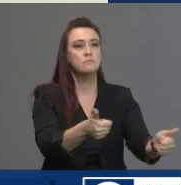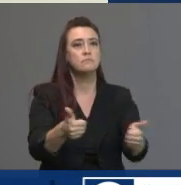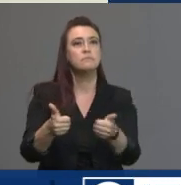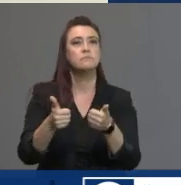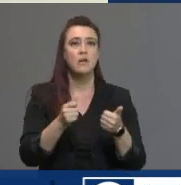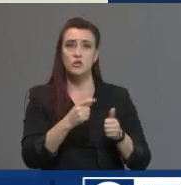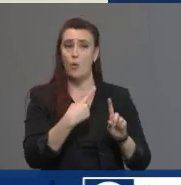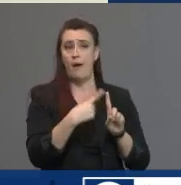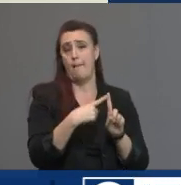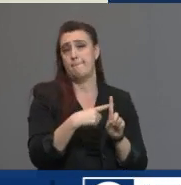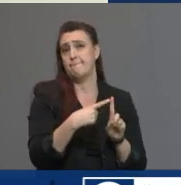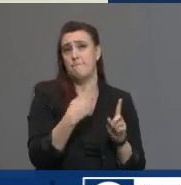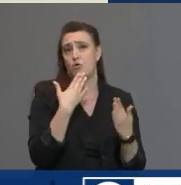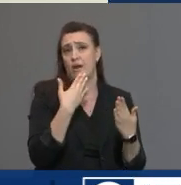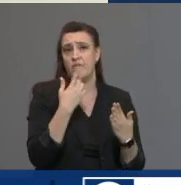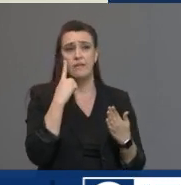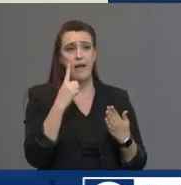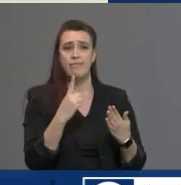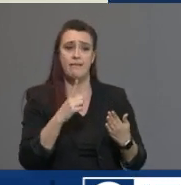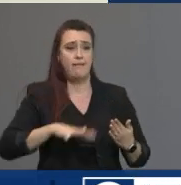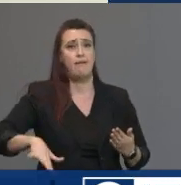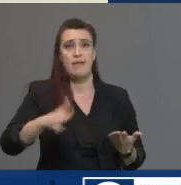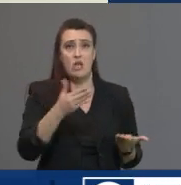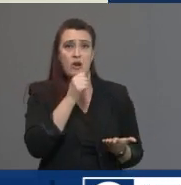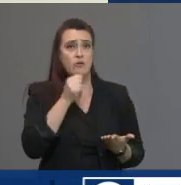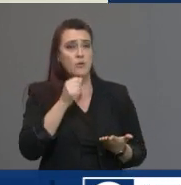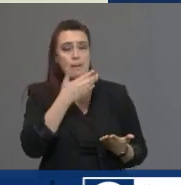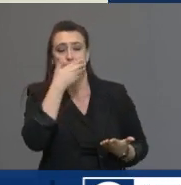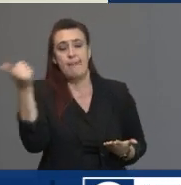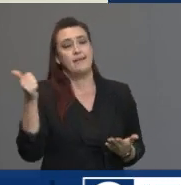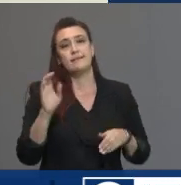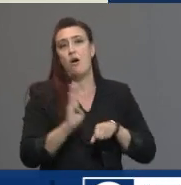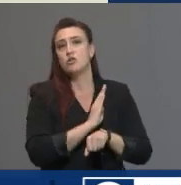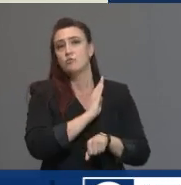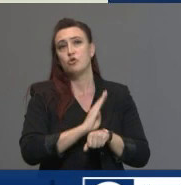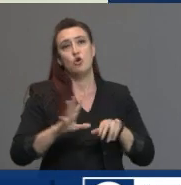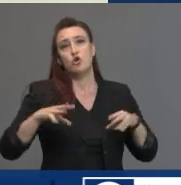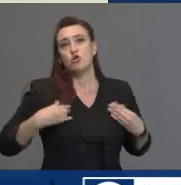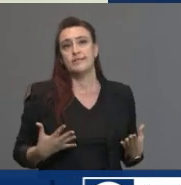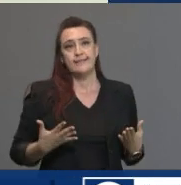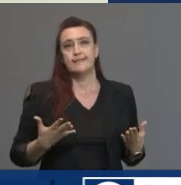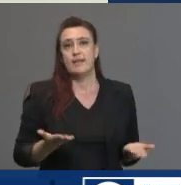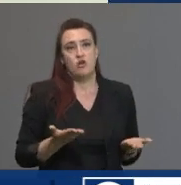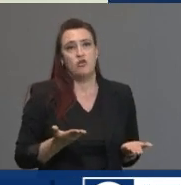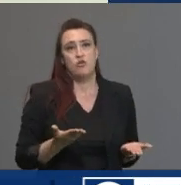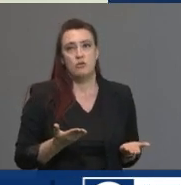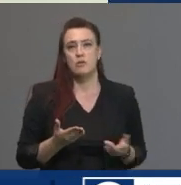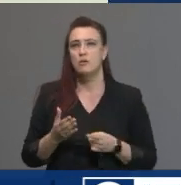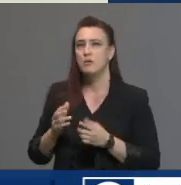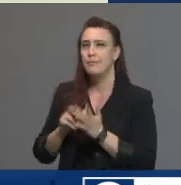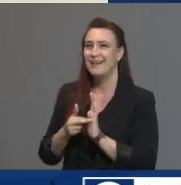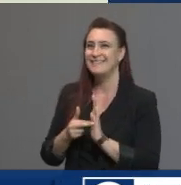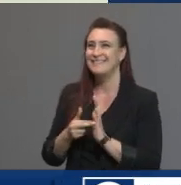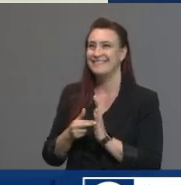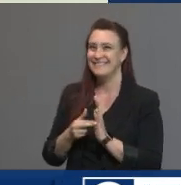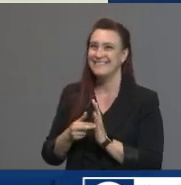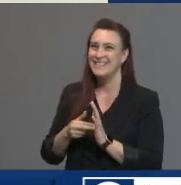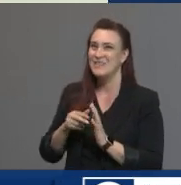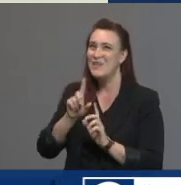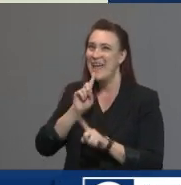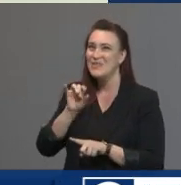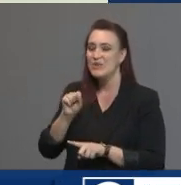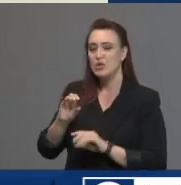And I'm grateful. I think that nobody's better at it in the country than the entrepreneurs in Arizona. So no one is enforcing the